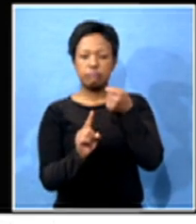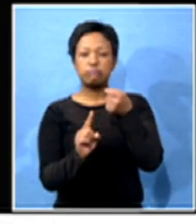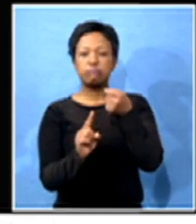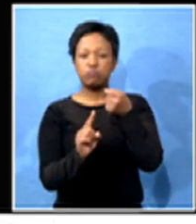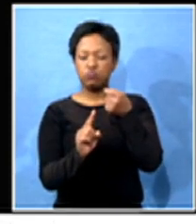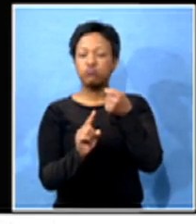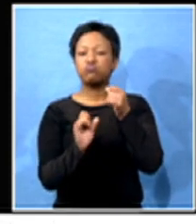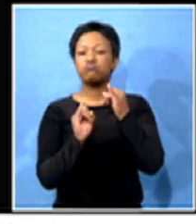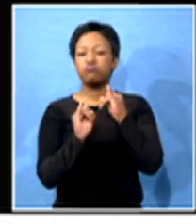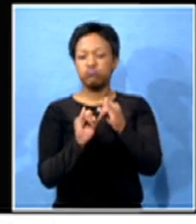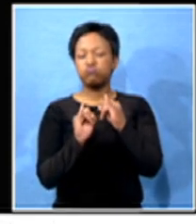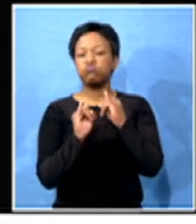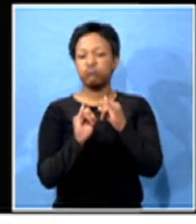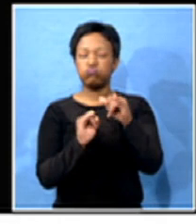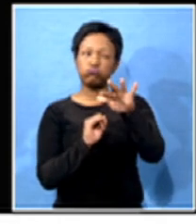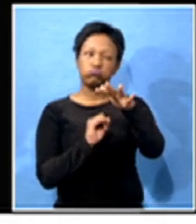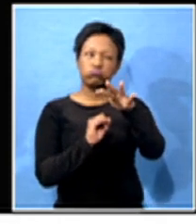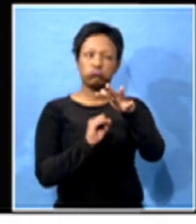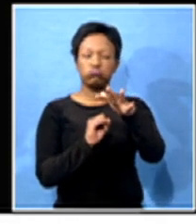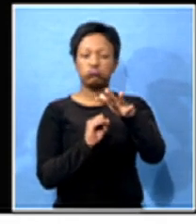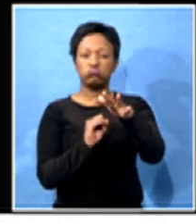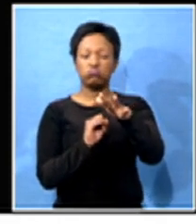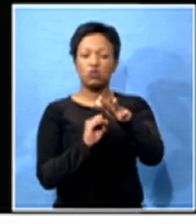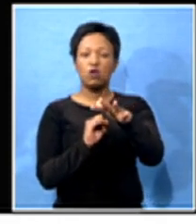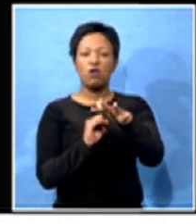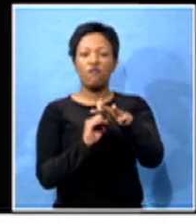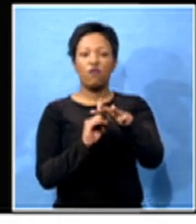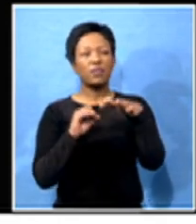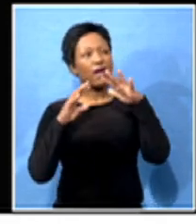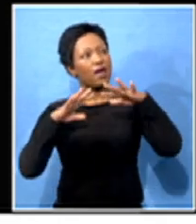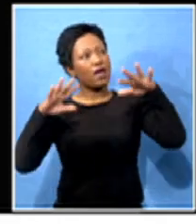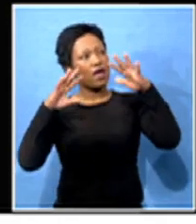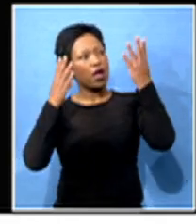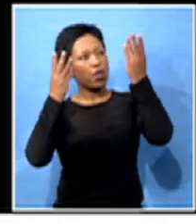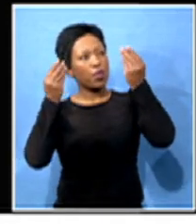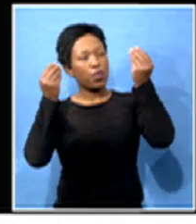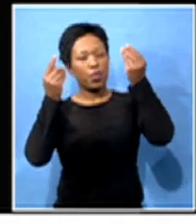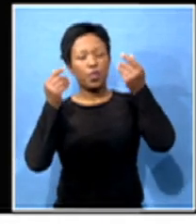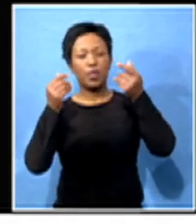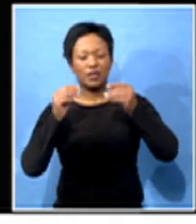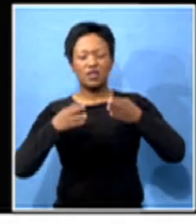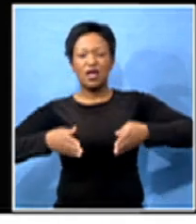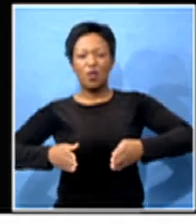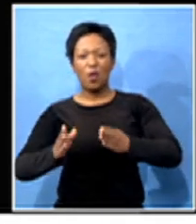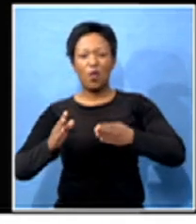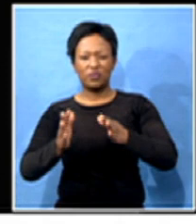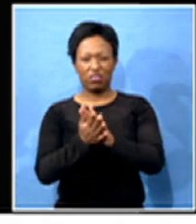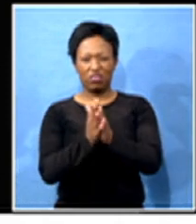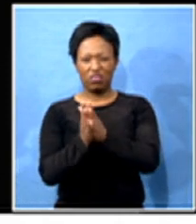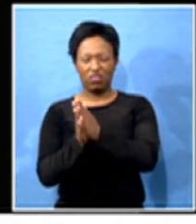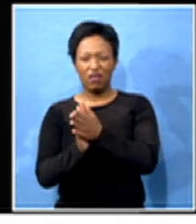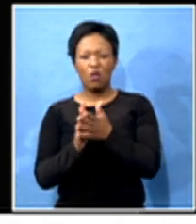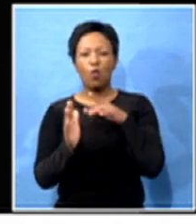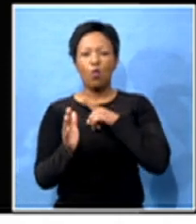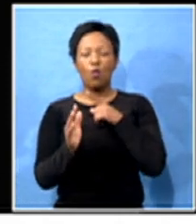are estimated from air pollution, from dust roads, whereby the trucks are